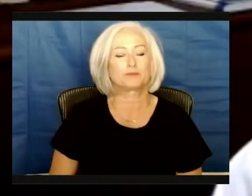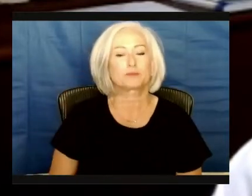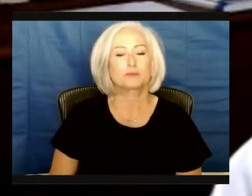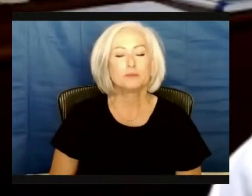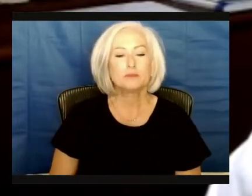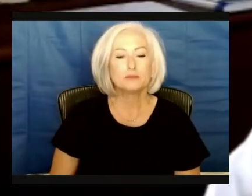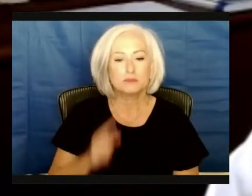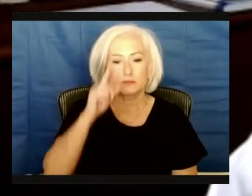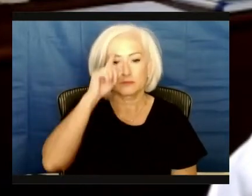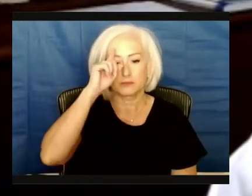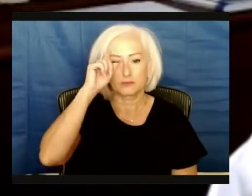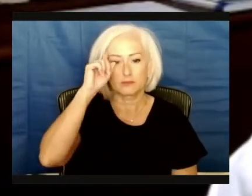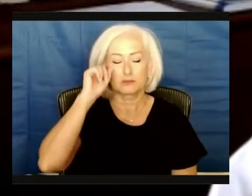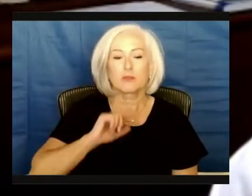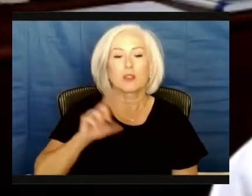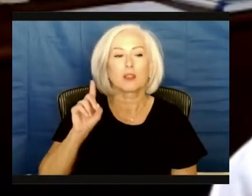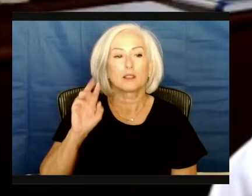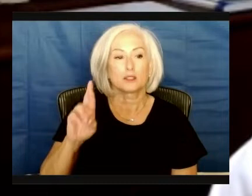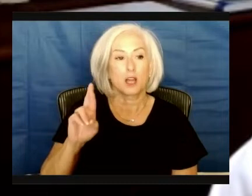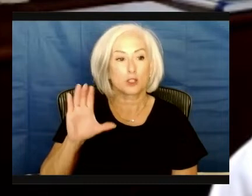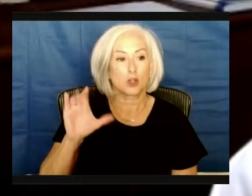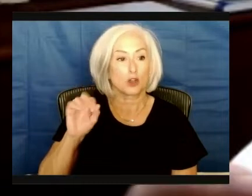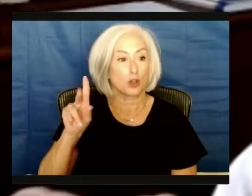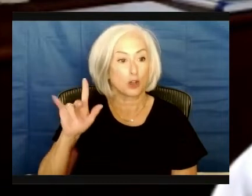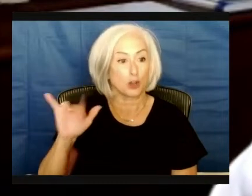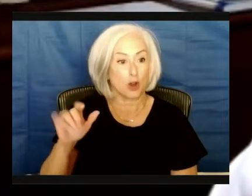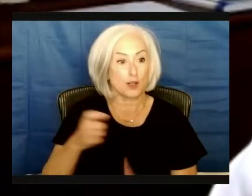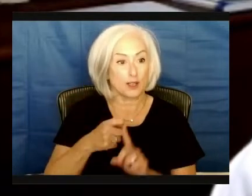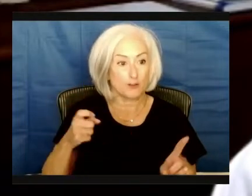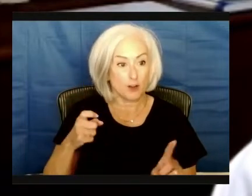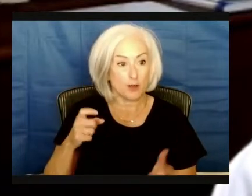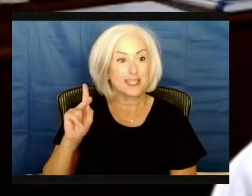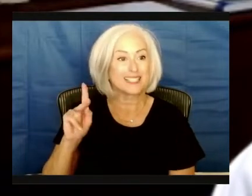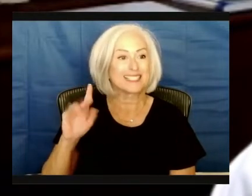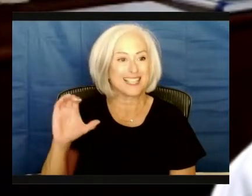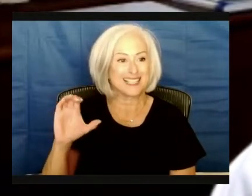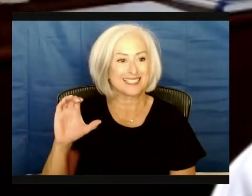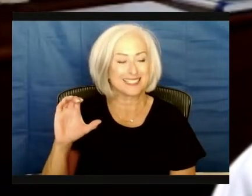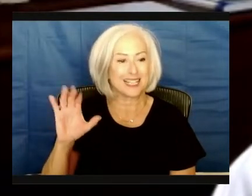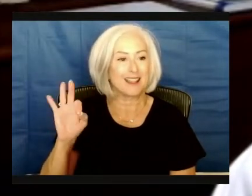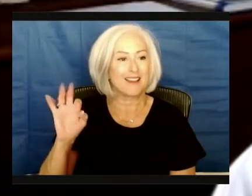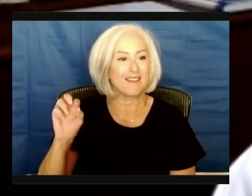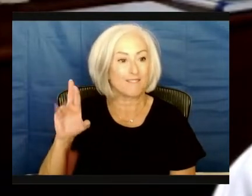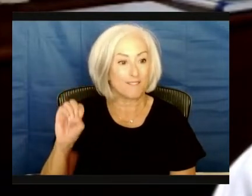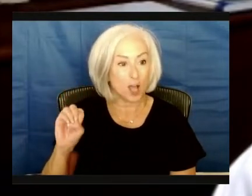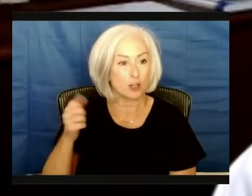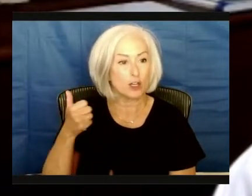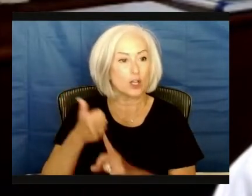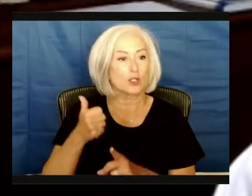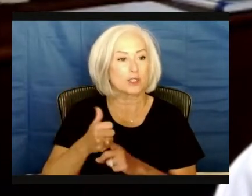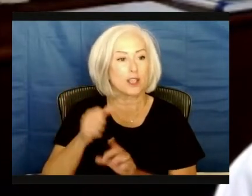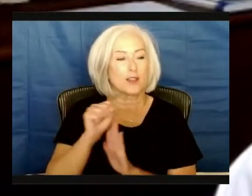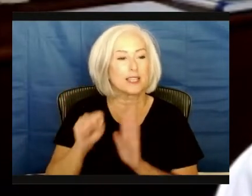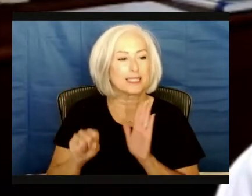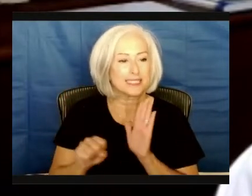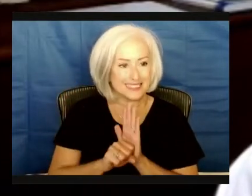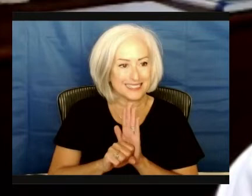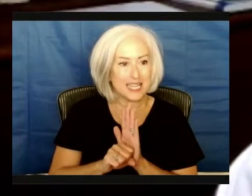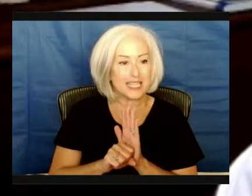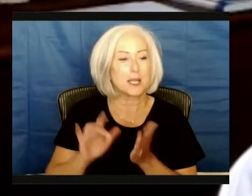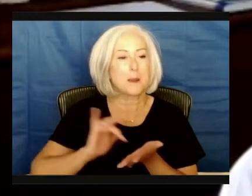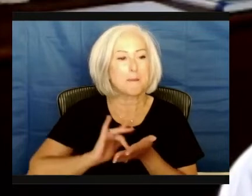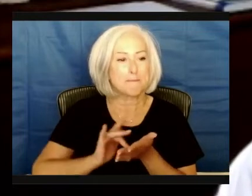had Dr. Carney with Kansas City Fire. She also happens to be the state medical director on the Missouri side for emergency